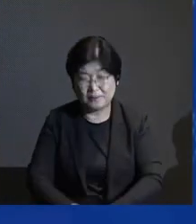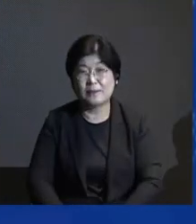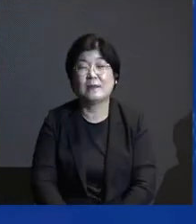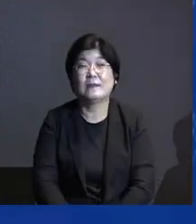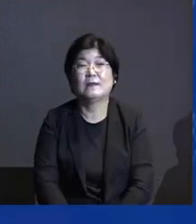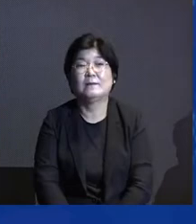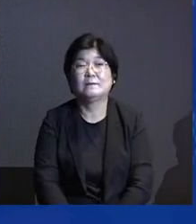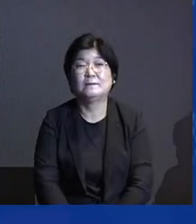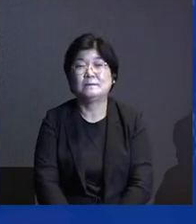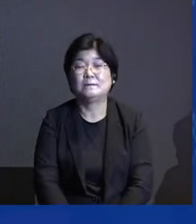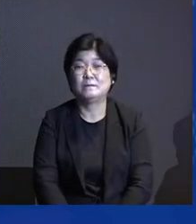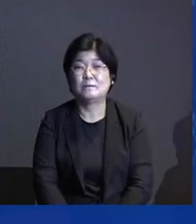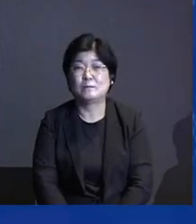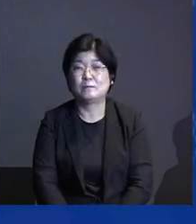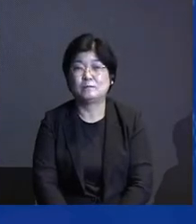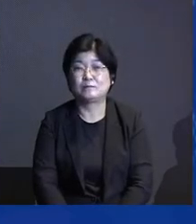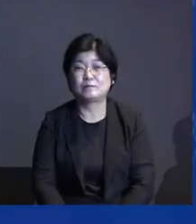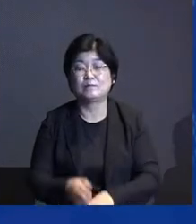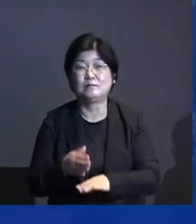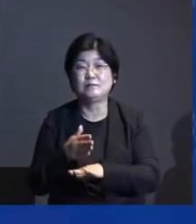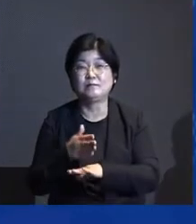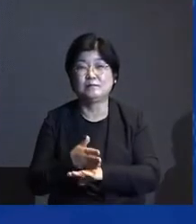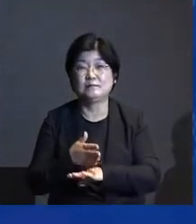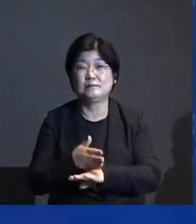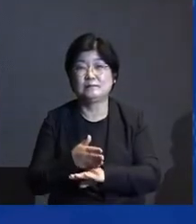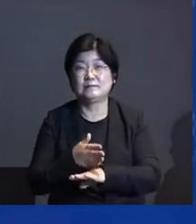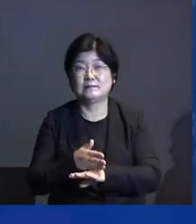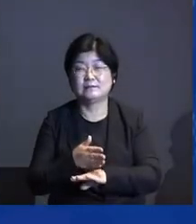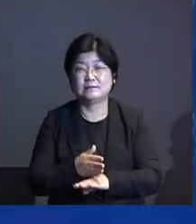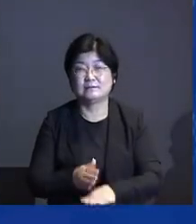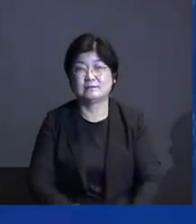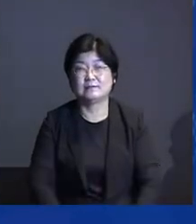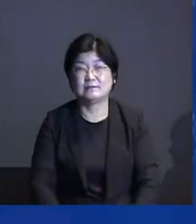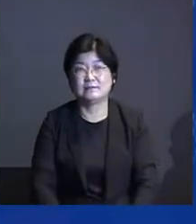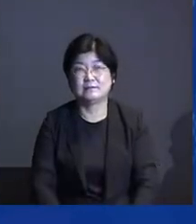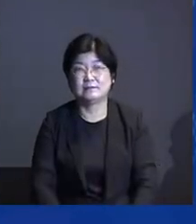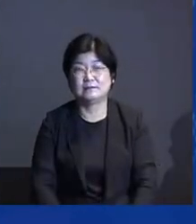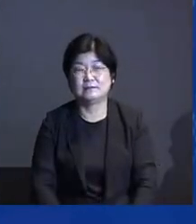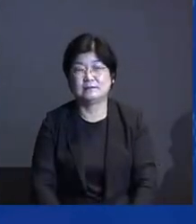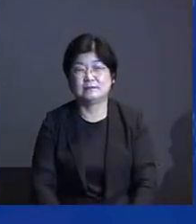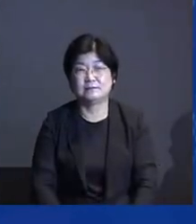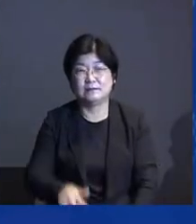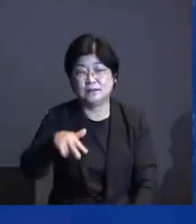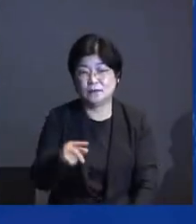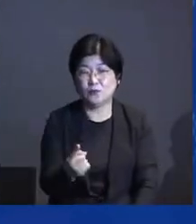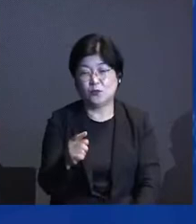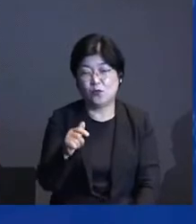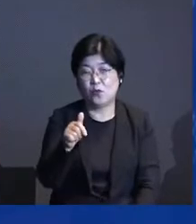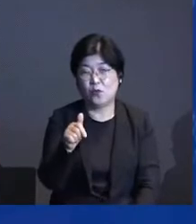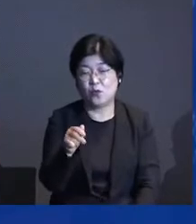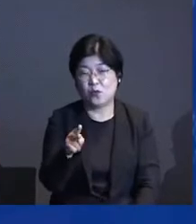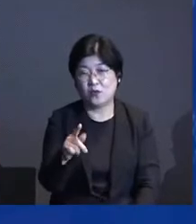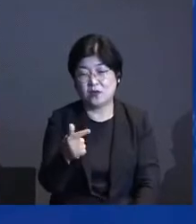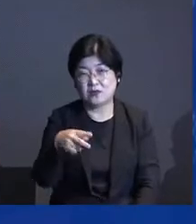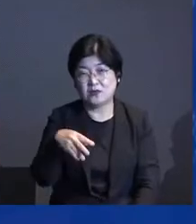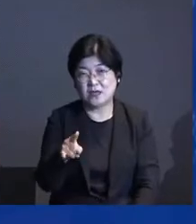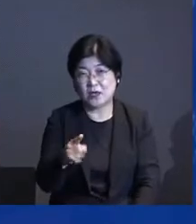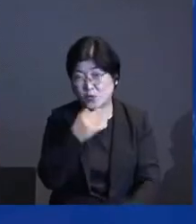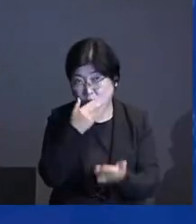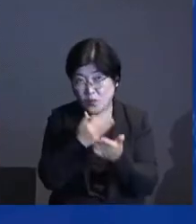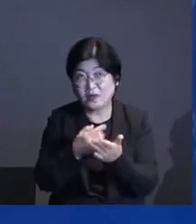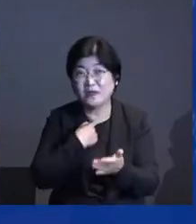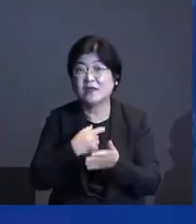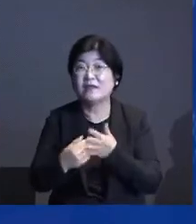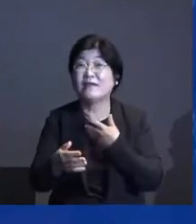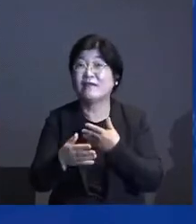Thank you. Well, thank you for sharing with us your experiences and long-time